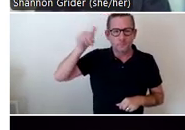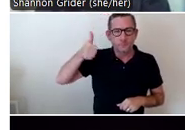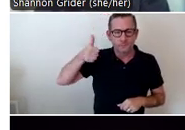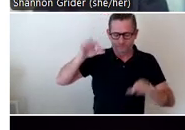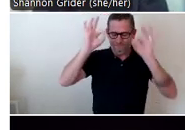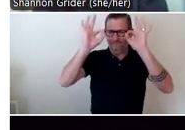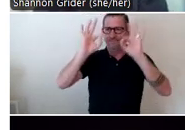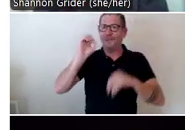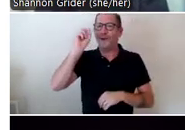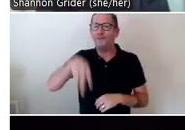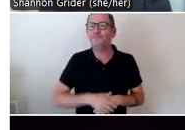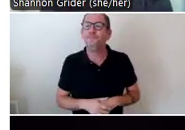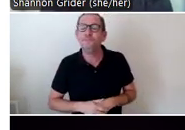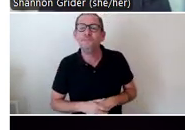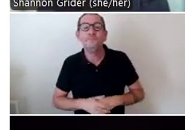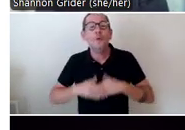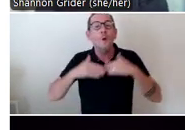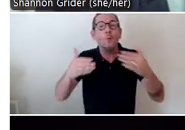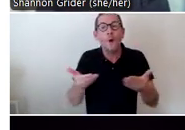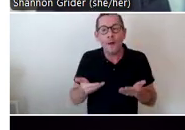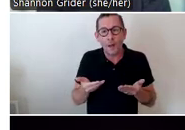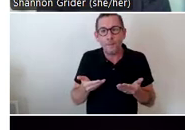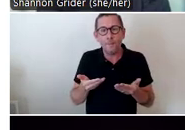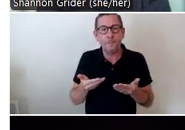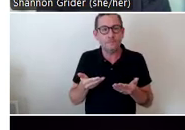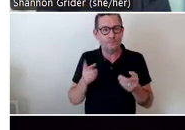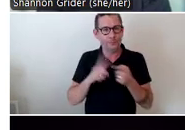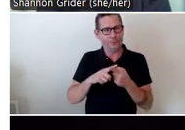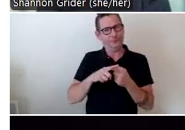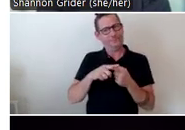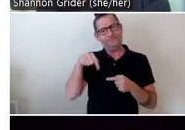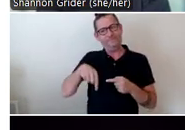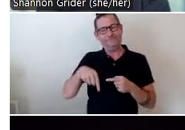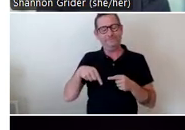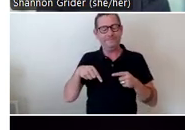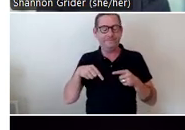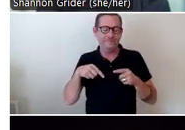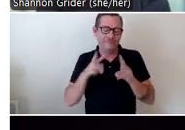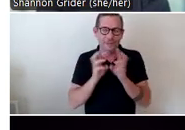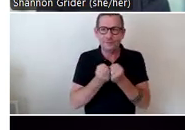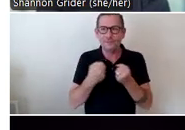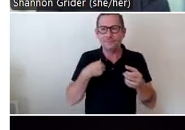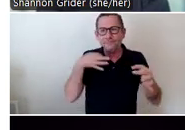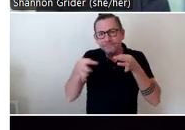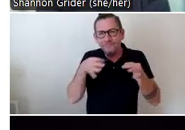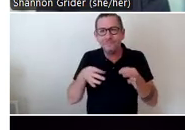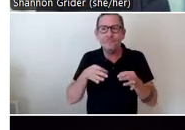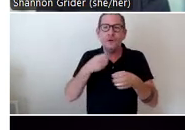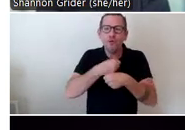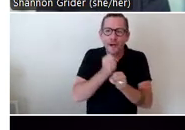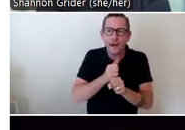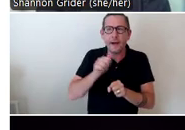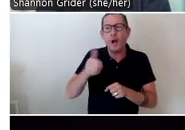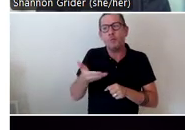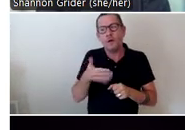Thumbs up or head nod? Yes. Okay, great. Thank you. So, welcome to this